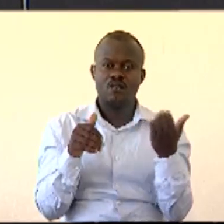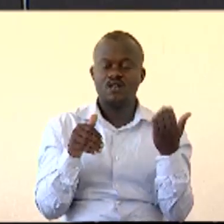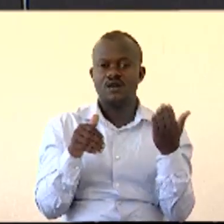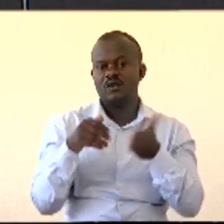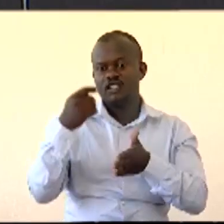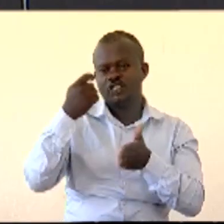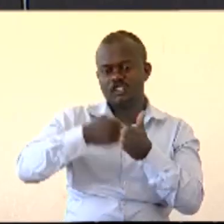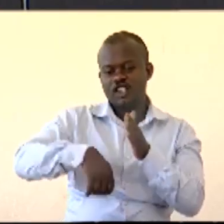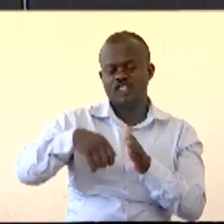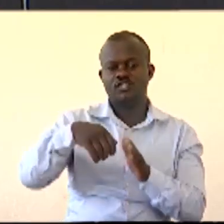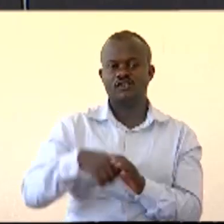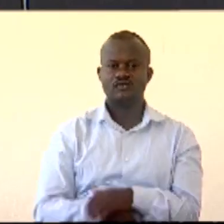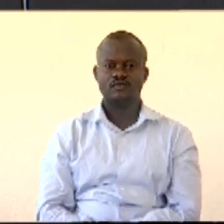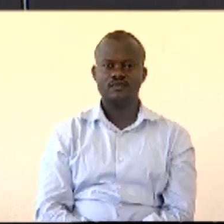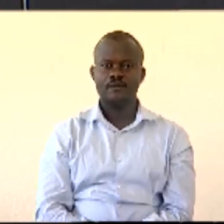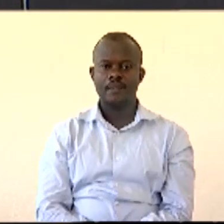the charges